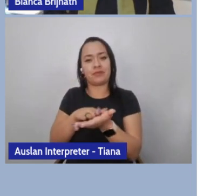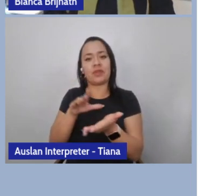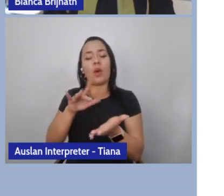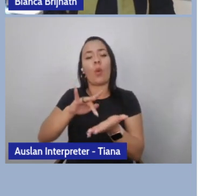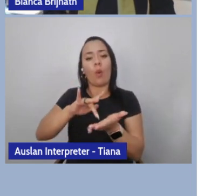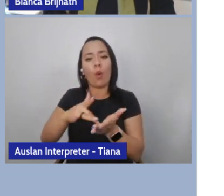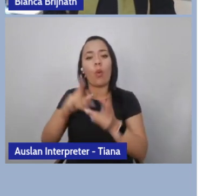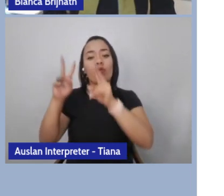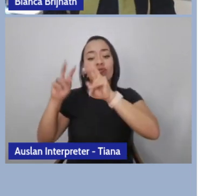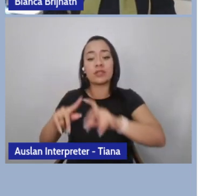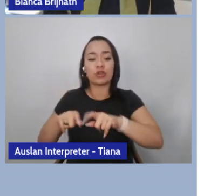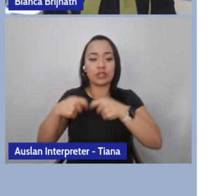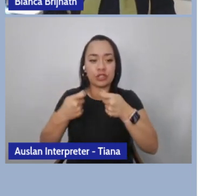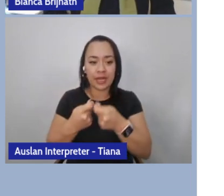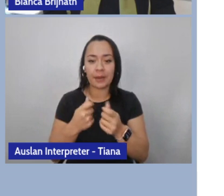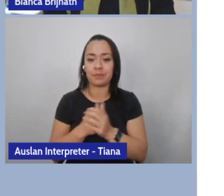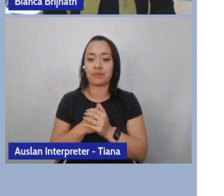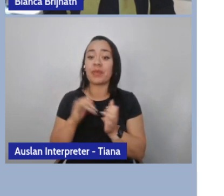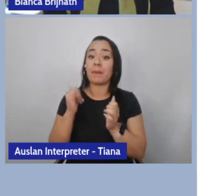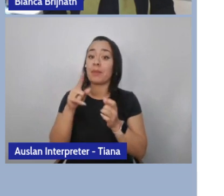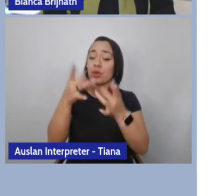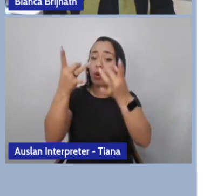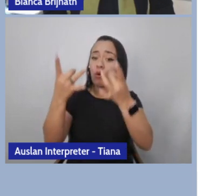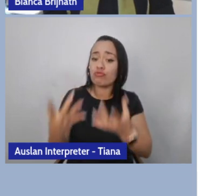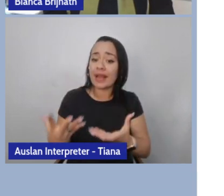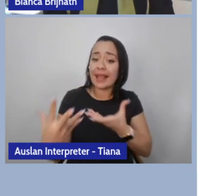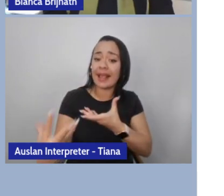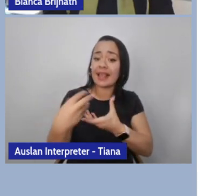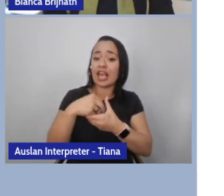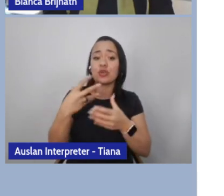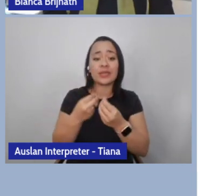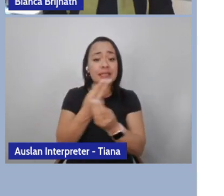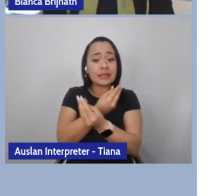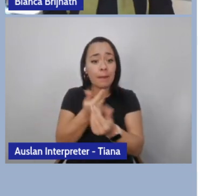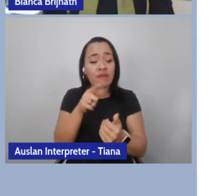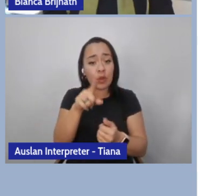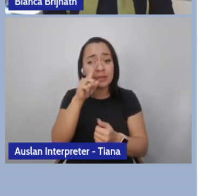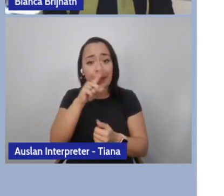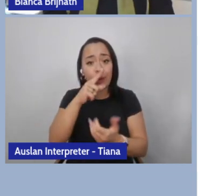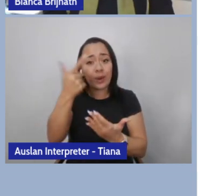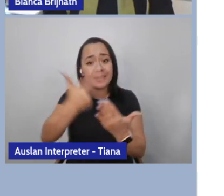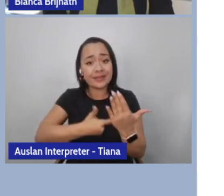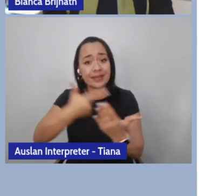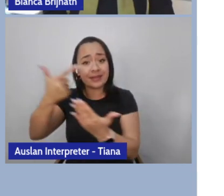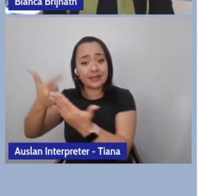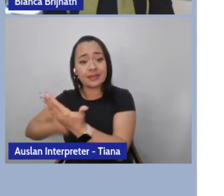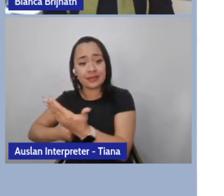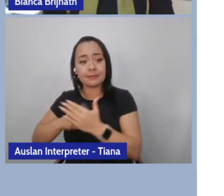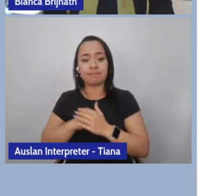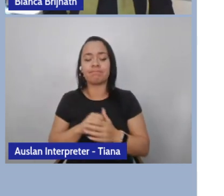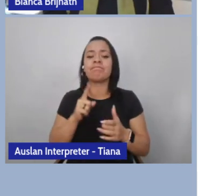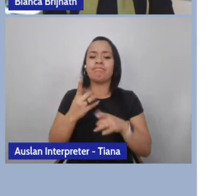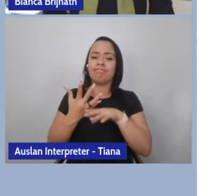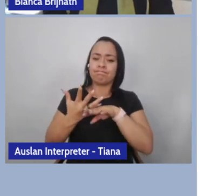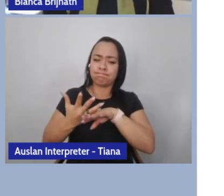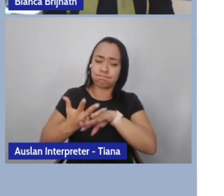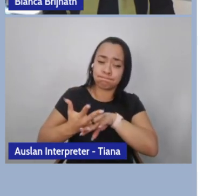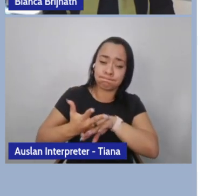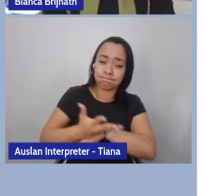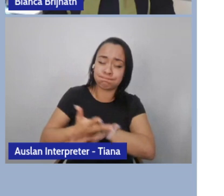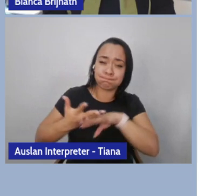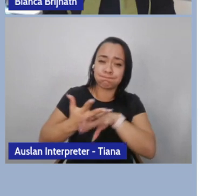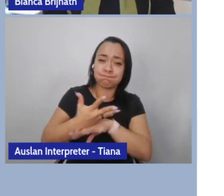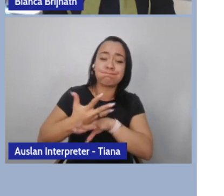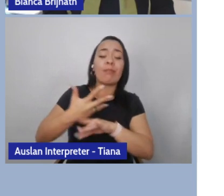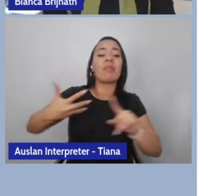watching might have already engaged with some of these members, but they work very hard and very tirelessly behind the scenes.